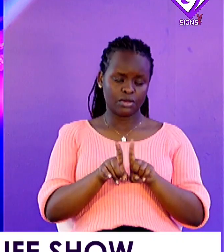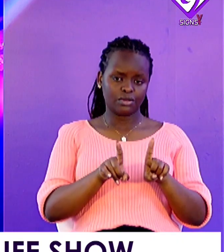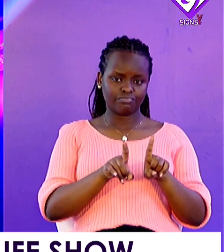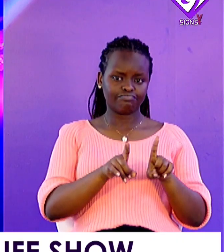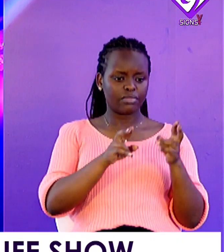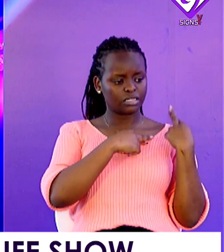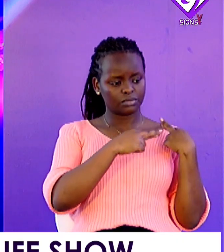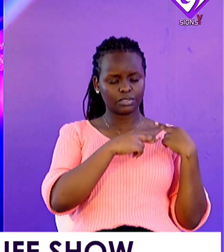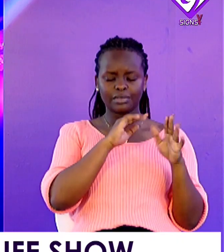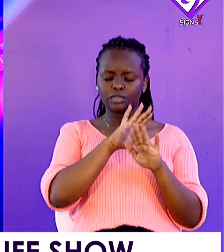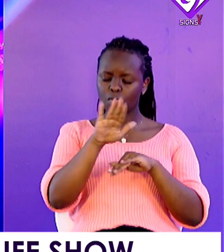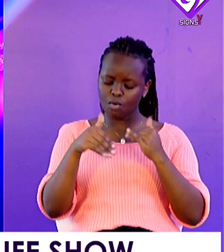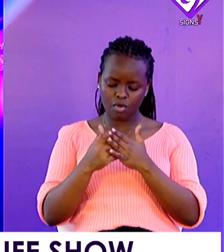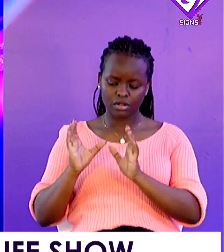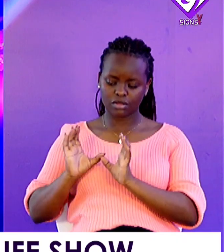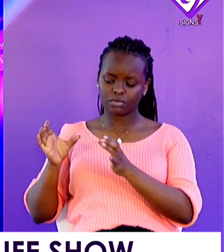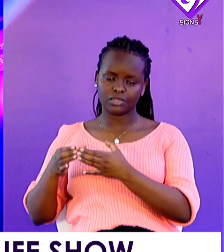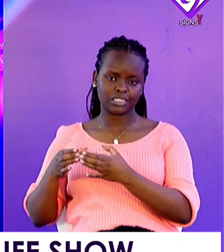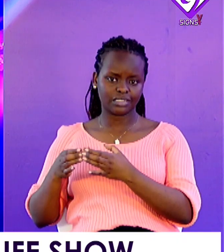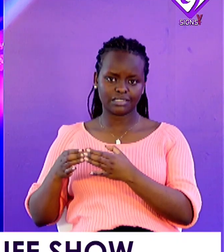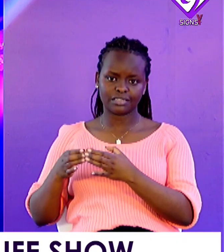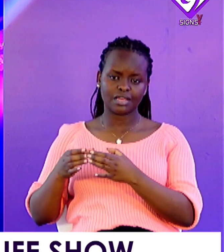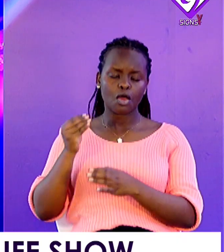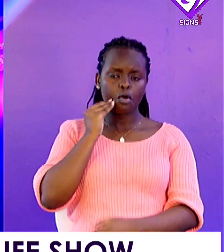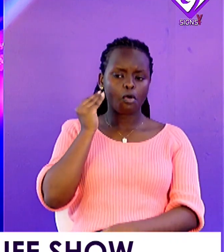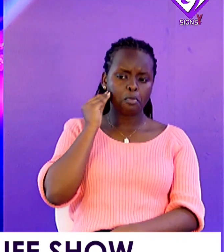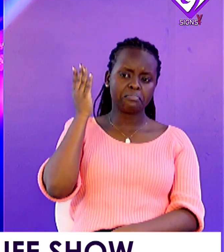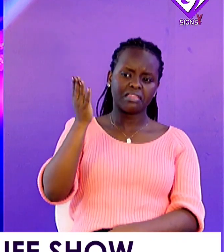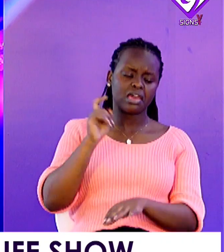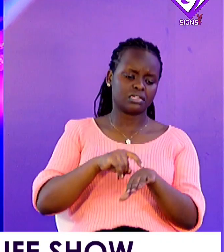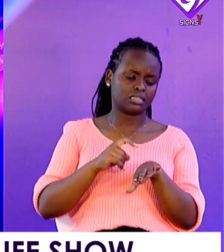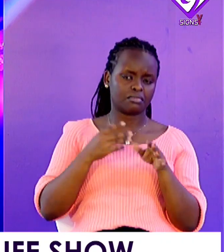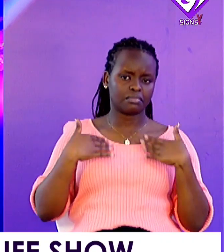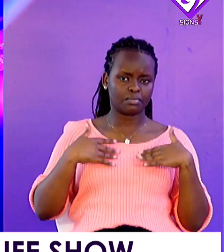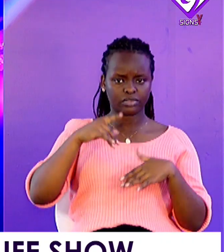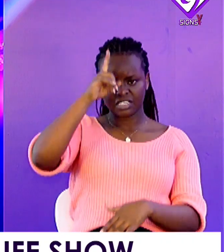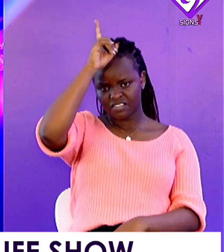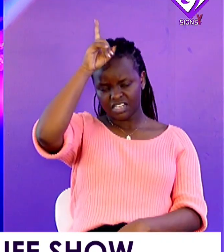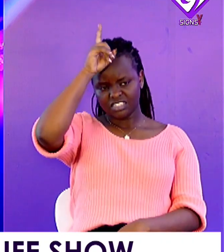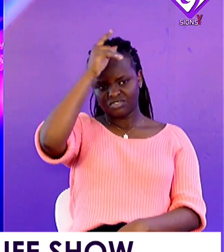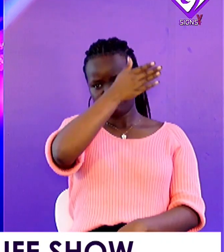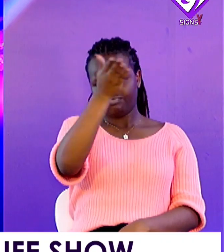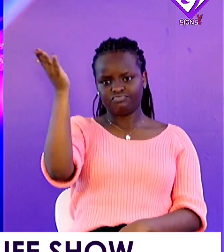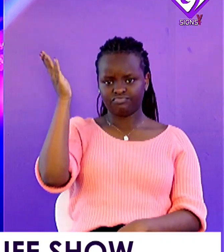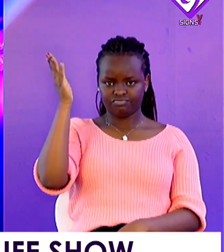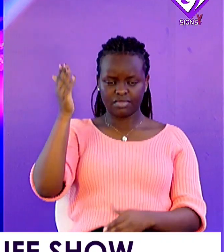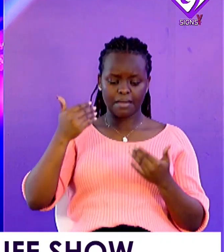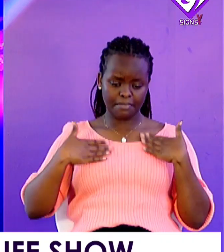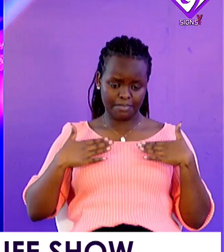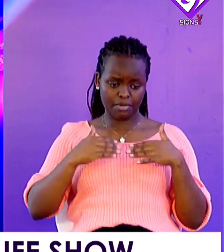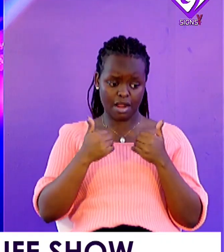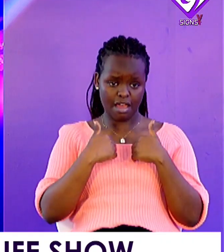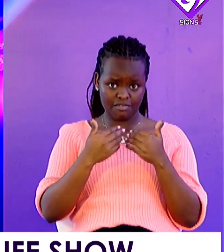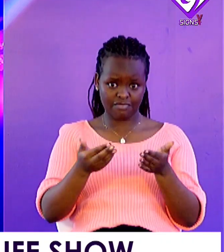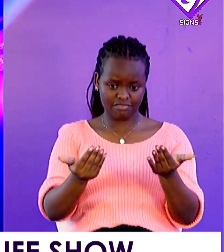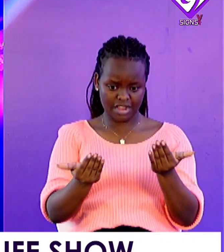every community. Even at home, when people in the rural areas, when people have needs,